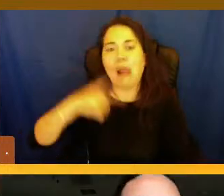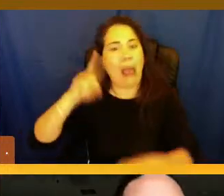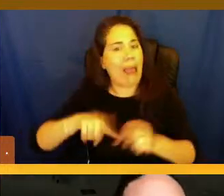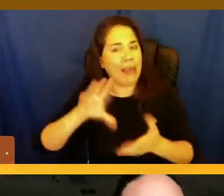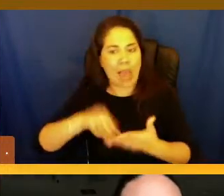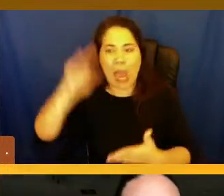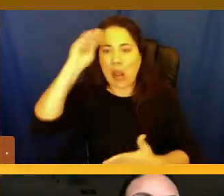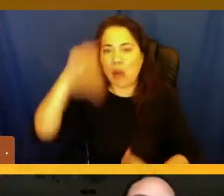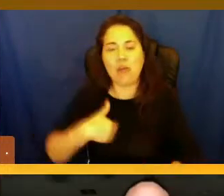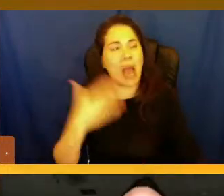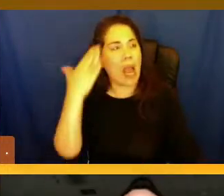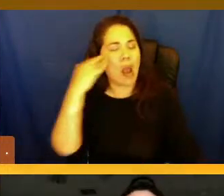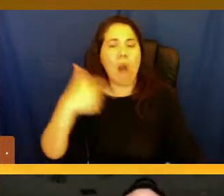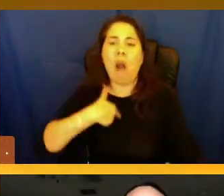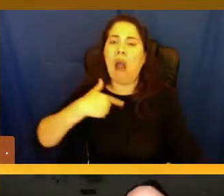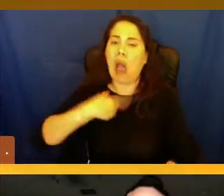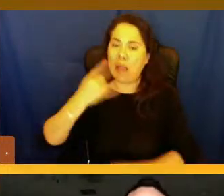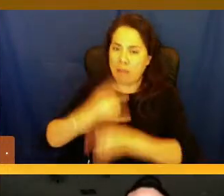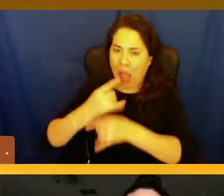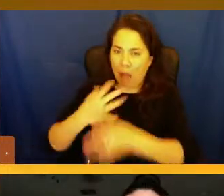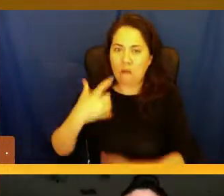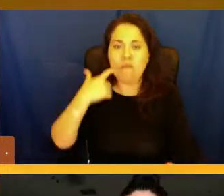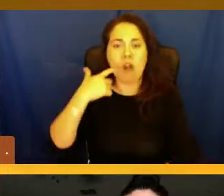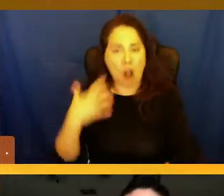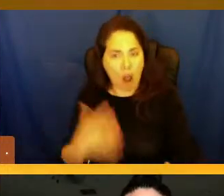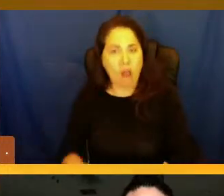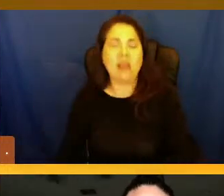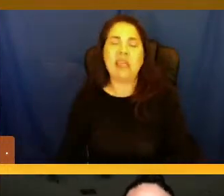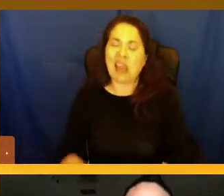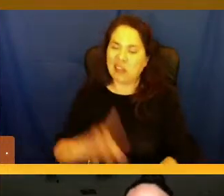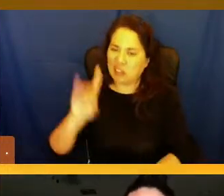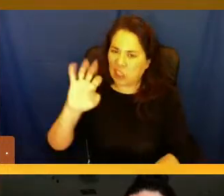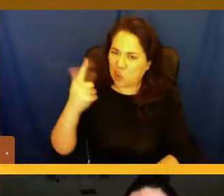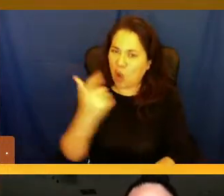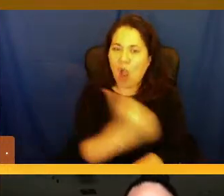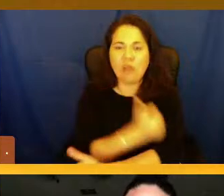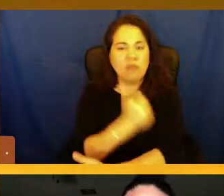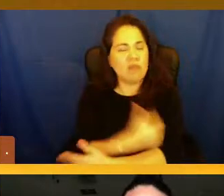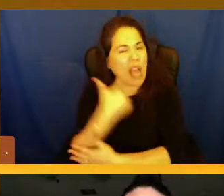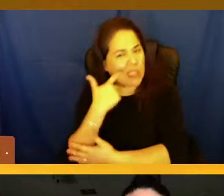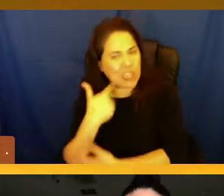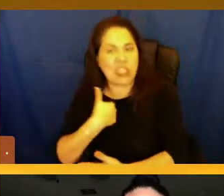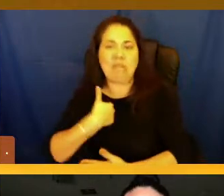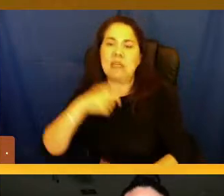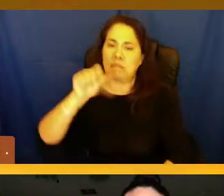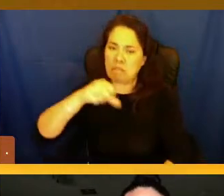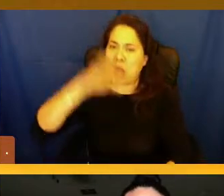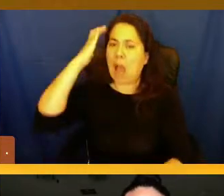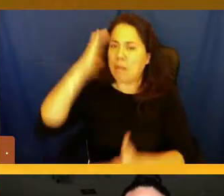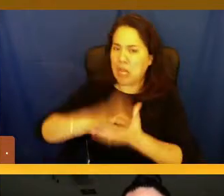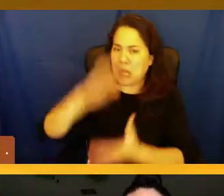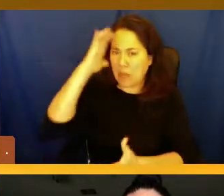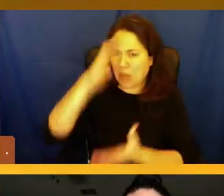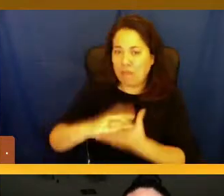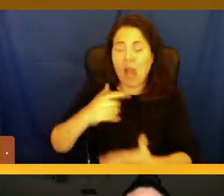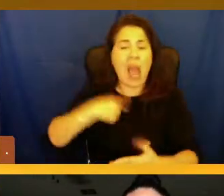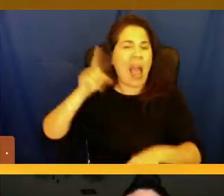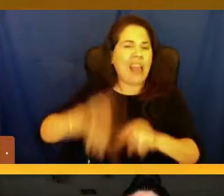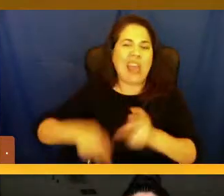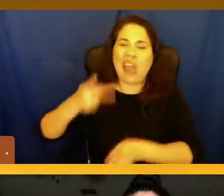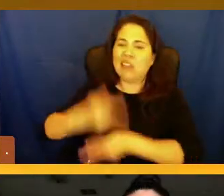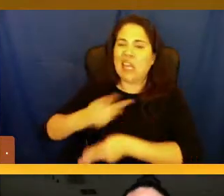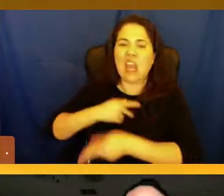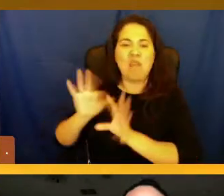We're alcoholics. We're alcoholics, we're drug addicts, we don't know how to take care of our